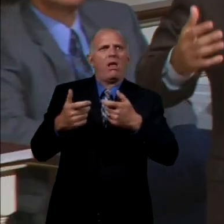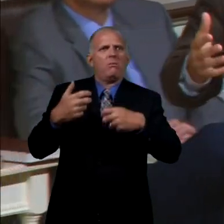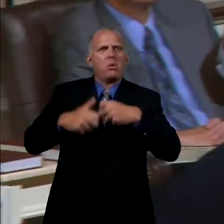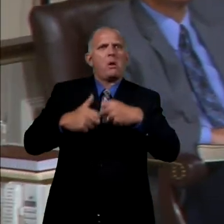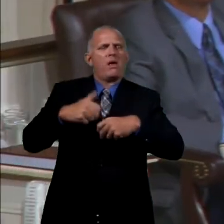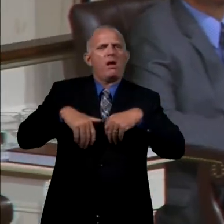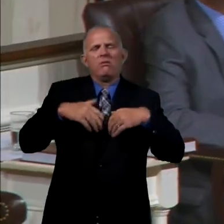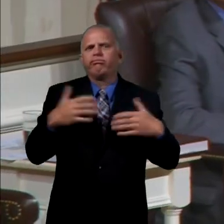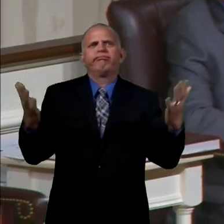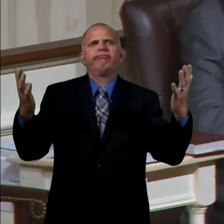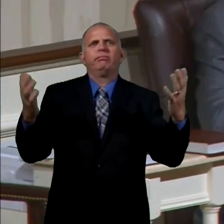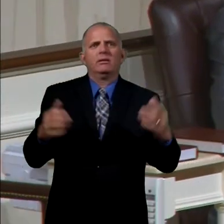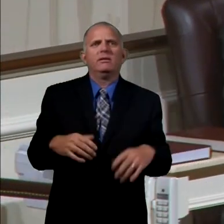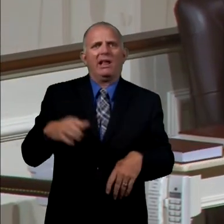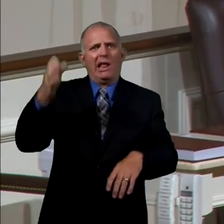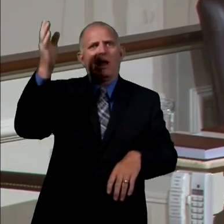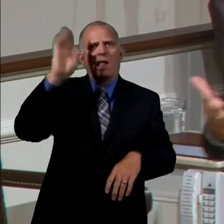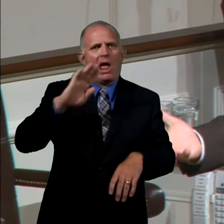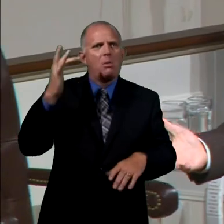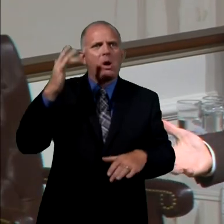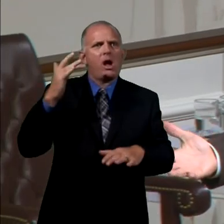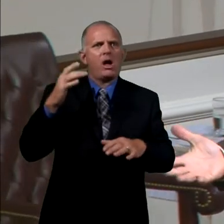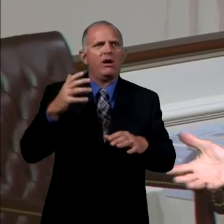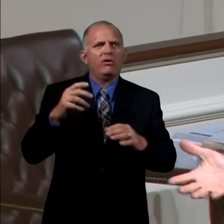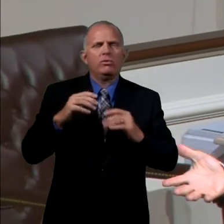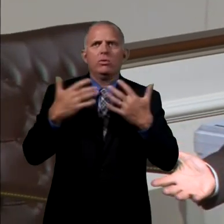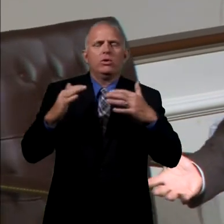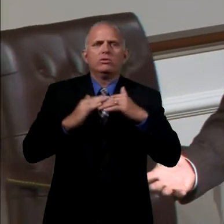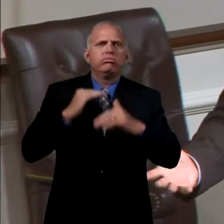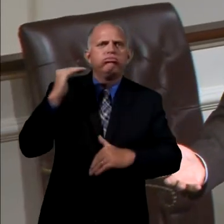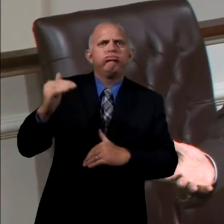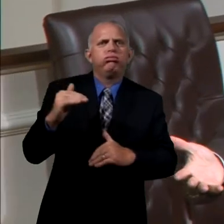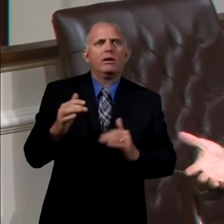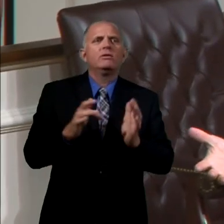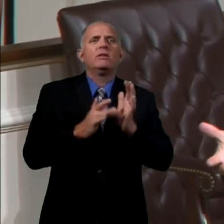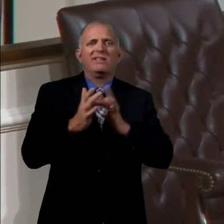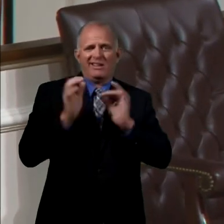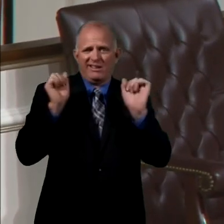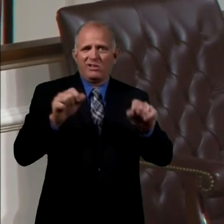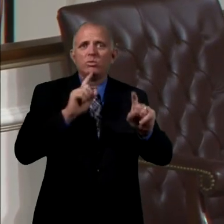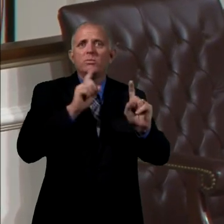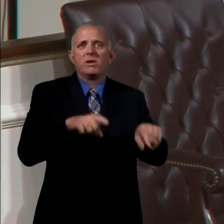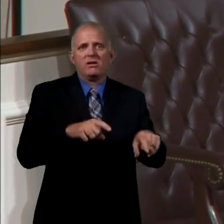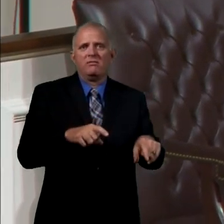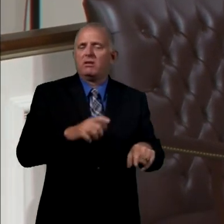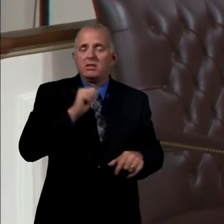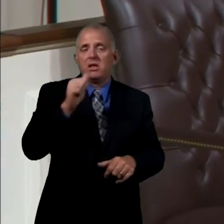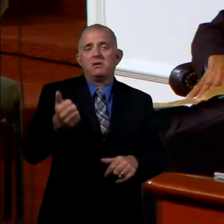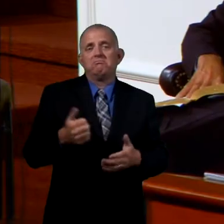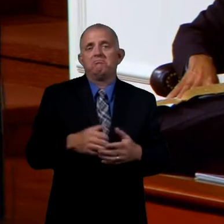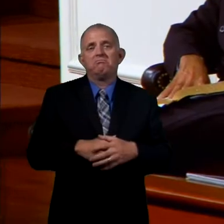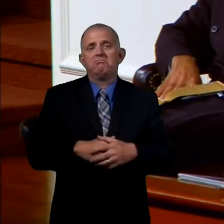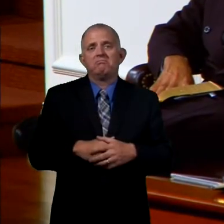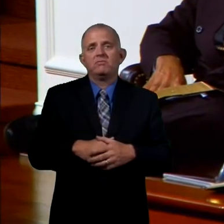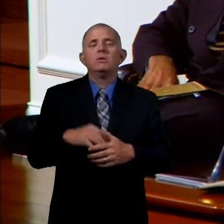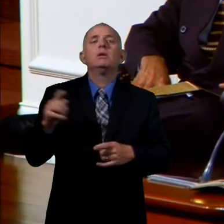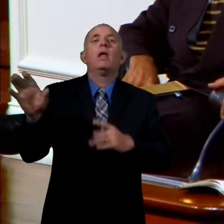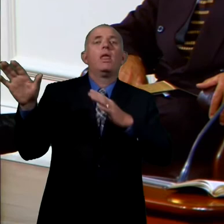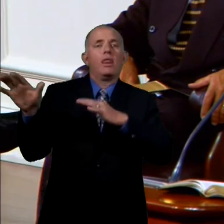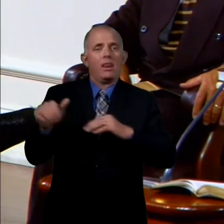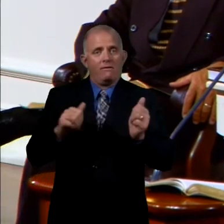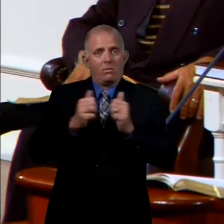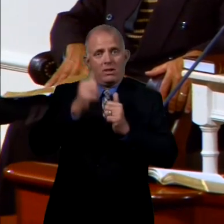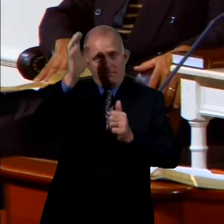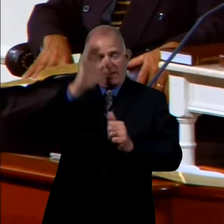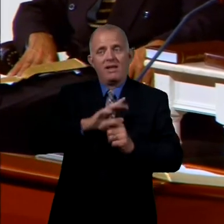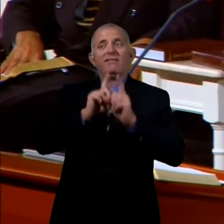world? God, why do you keep doing this to me?" Jesus could have said any of that, but he didn't. But as Jesus walks with this man to his house, I